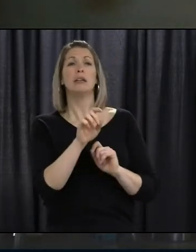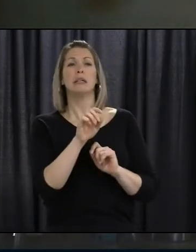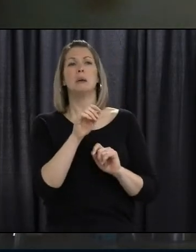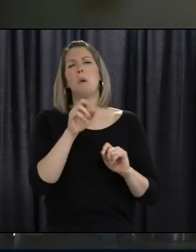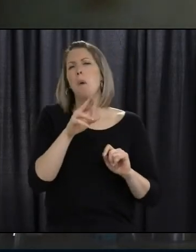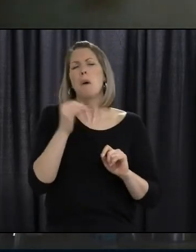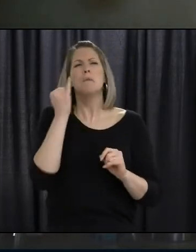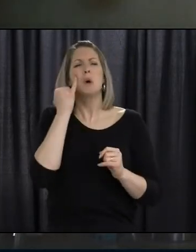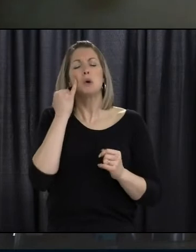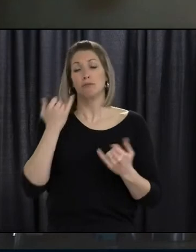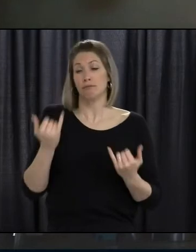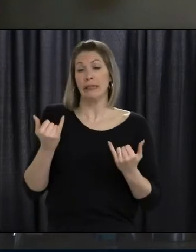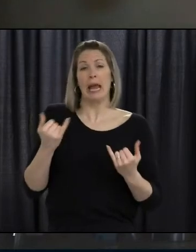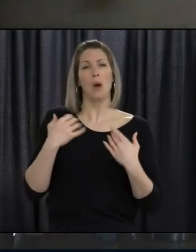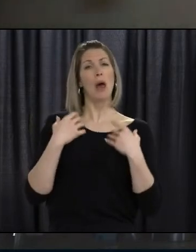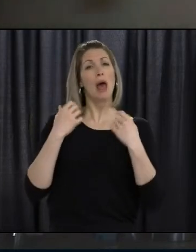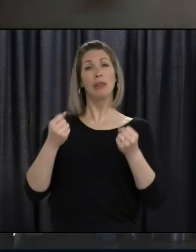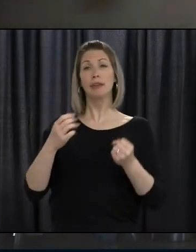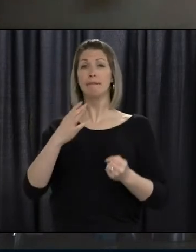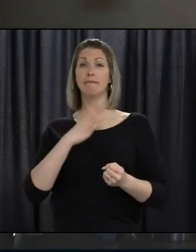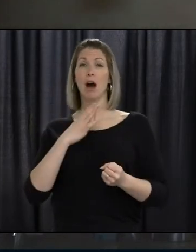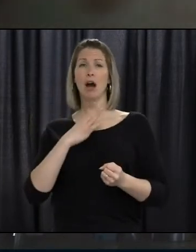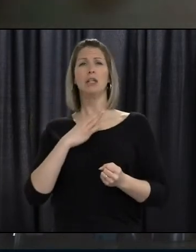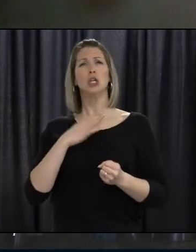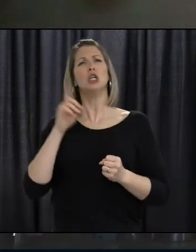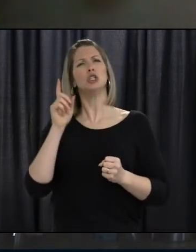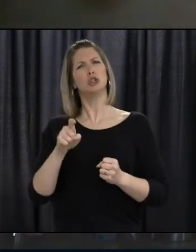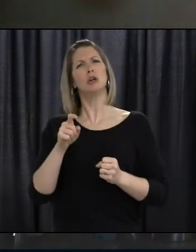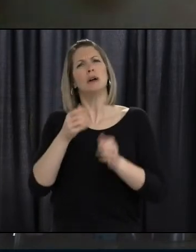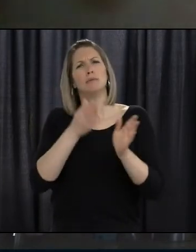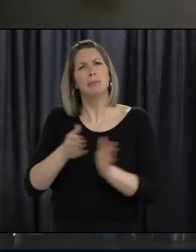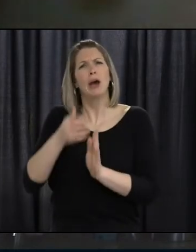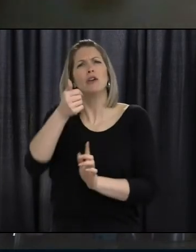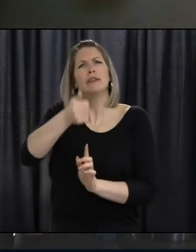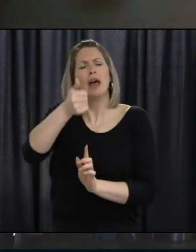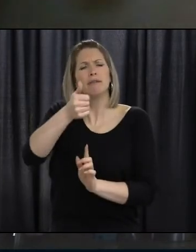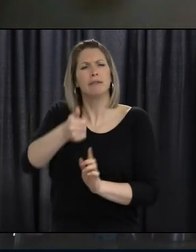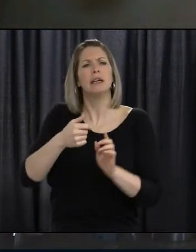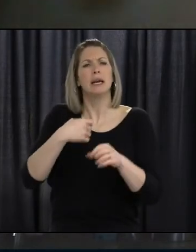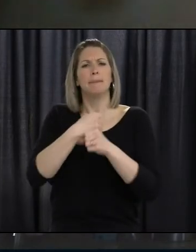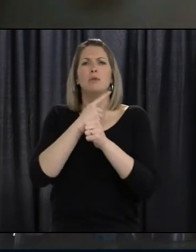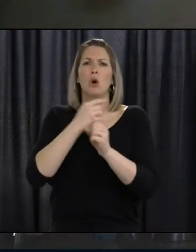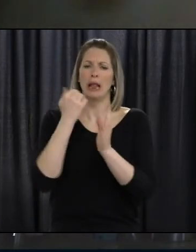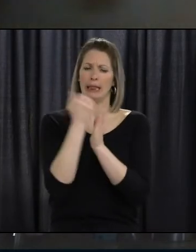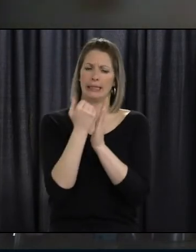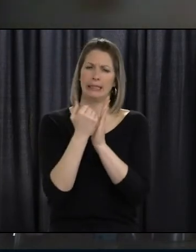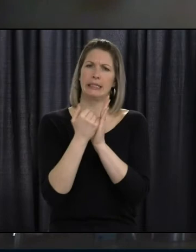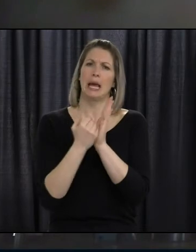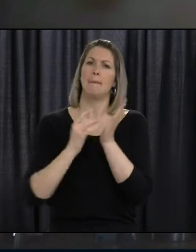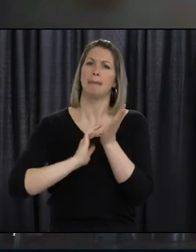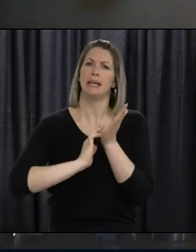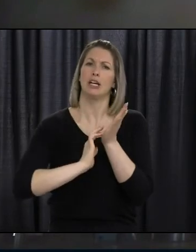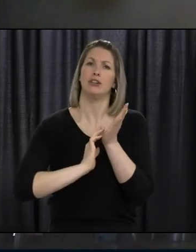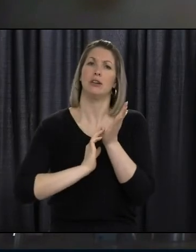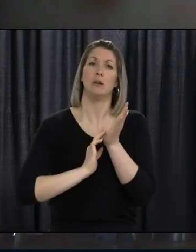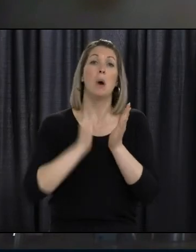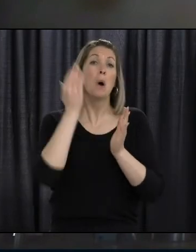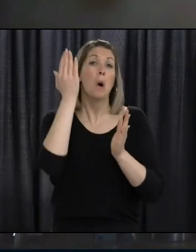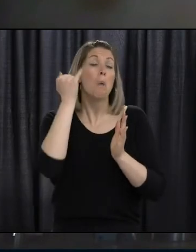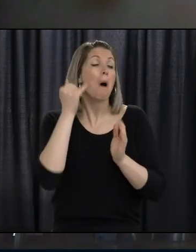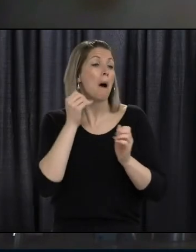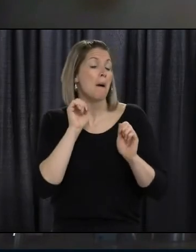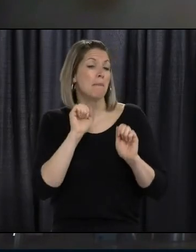just stick them on a fridge with a magnet. I know some provinces have these kind of arrangements. We've never done that formally, and maybe that's